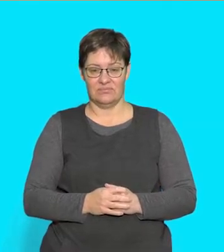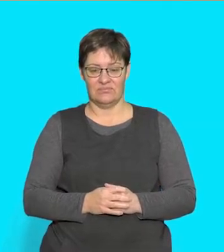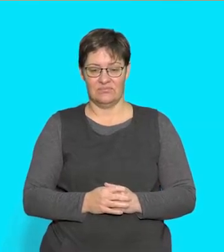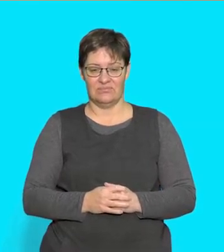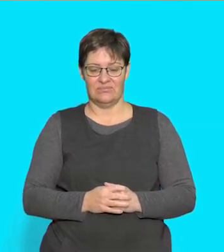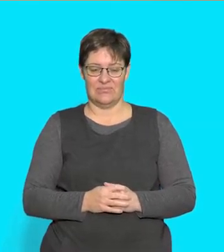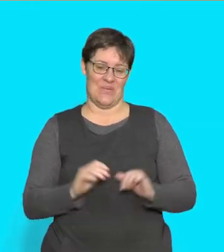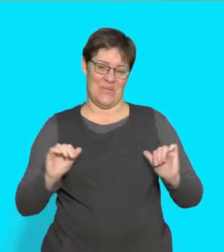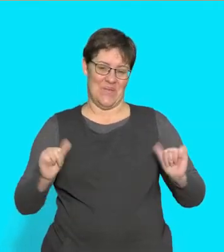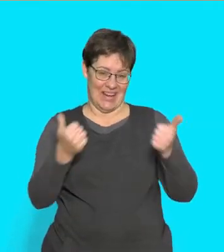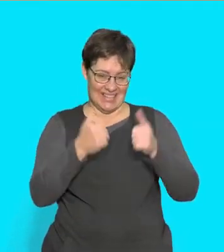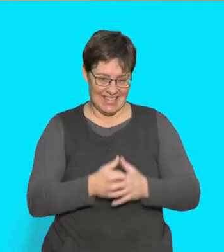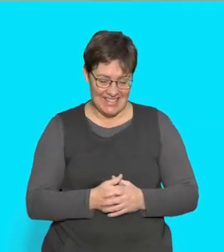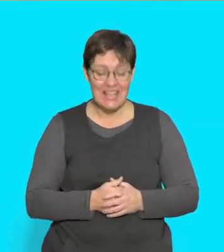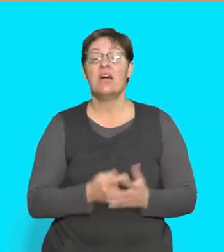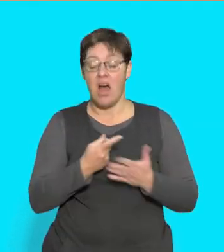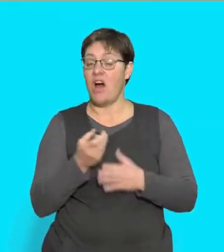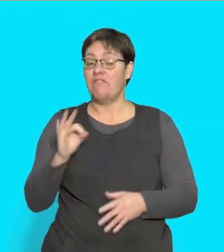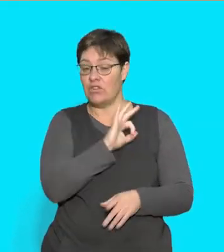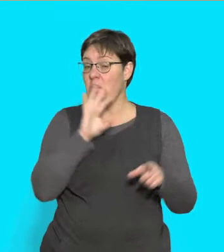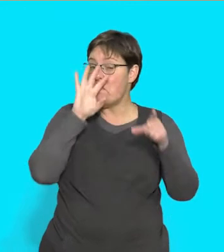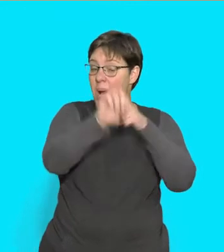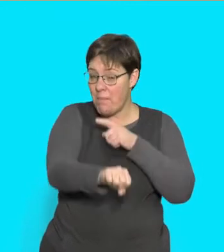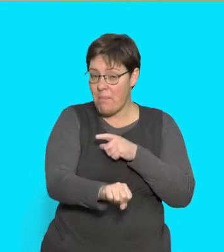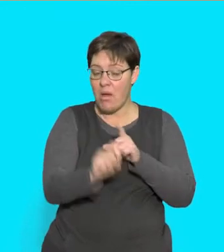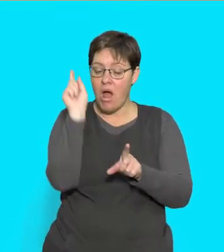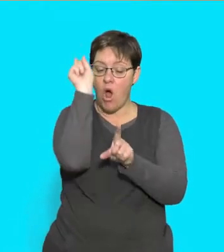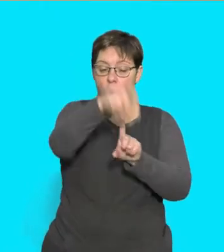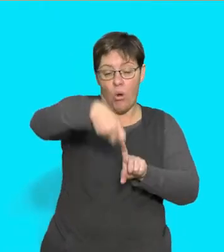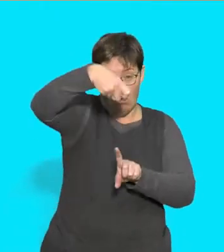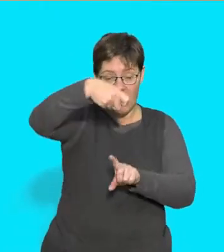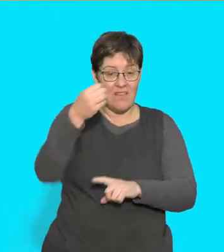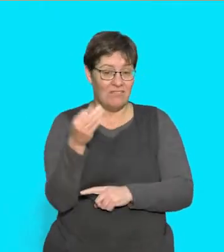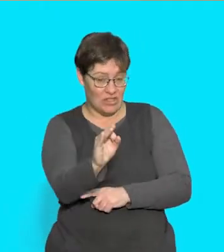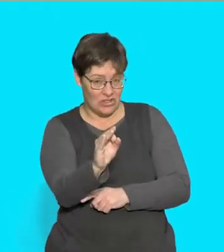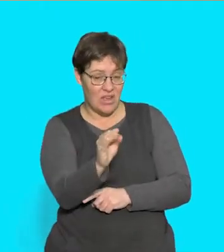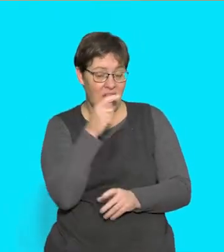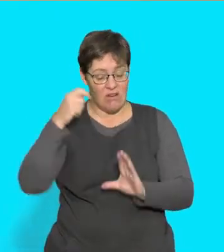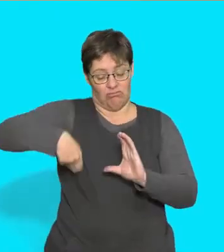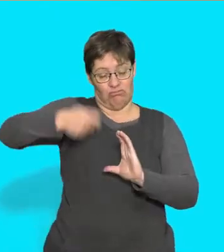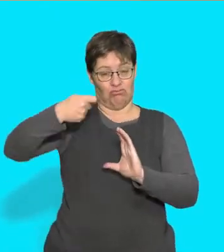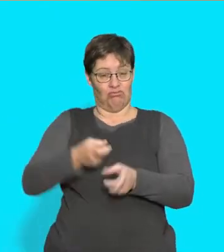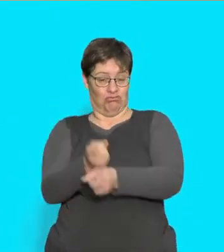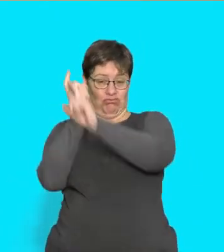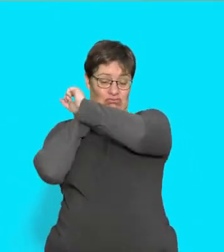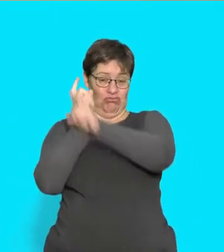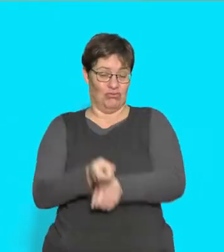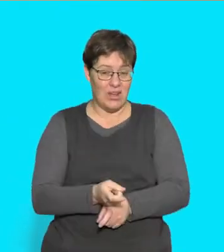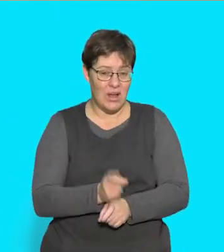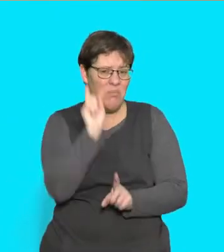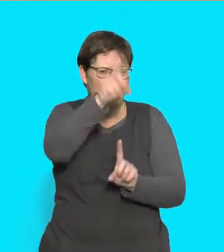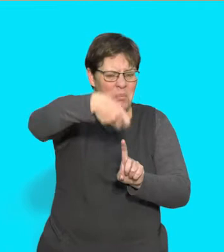That's right. The fish gets caught on the fish hook and we reel it in. Can you remember what the fish gets caught